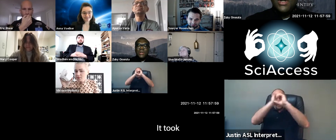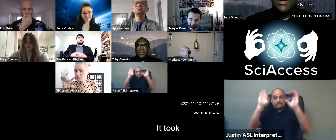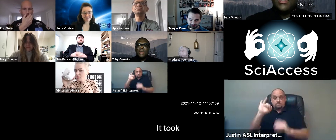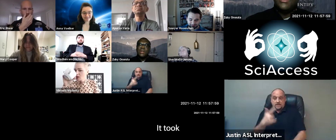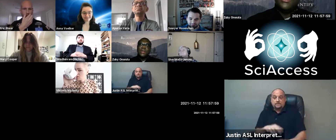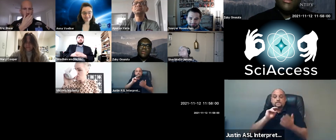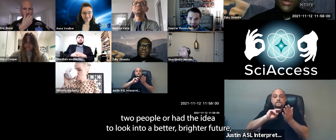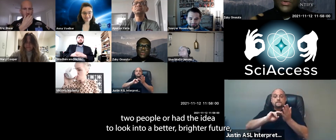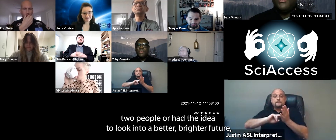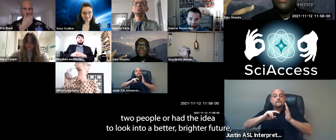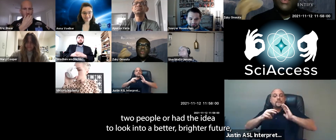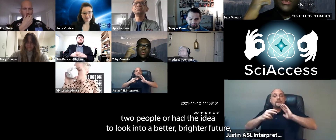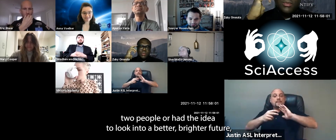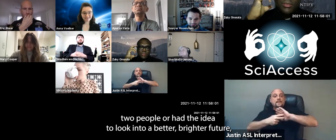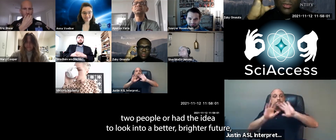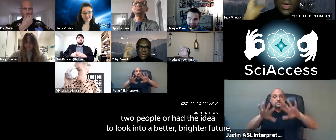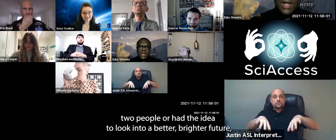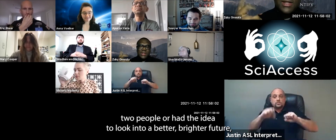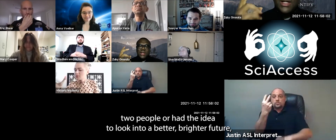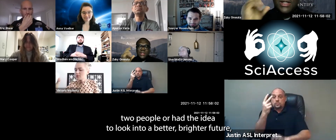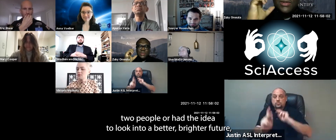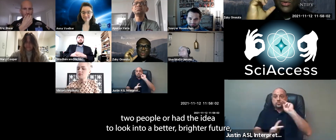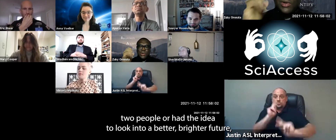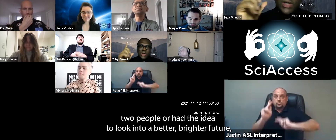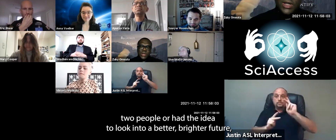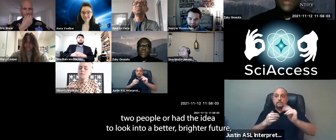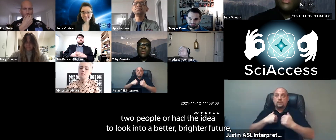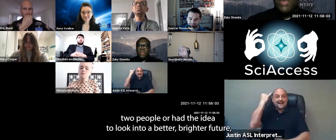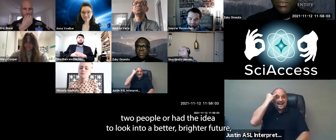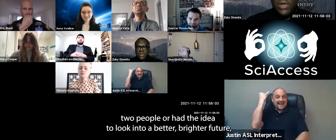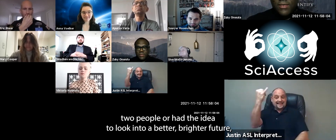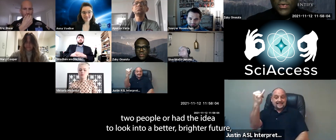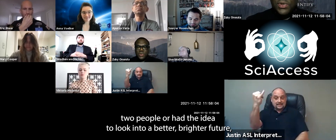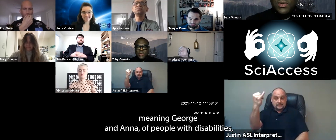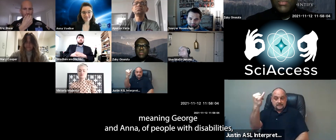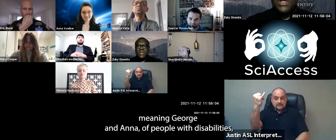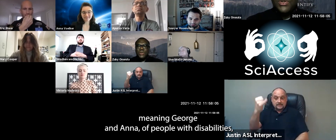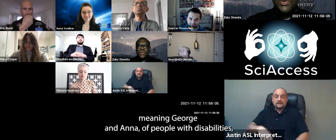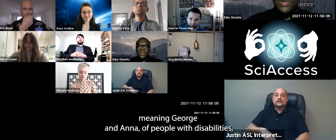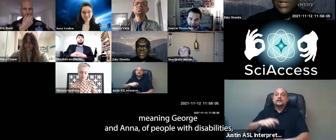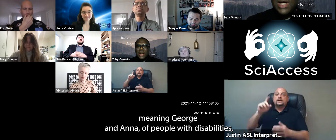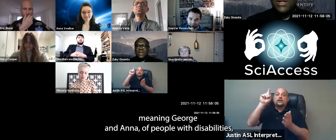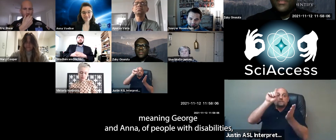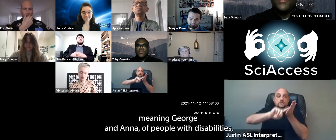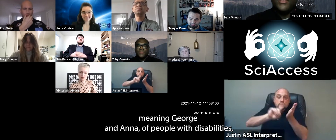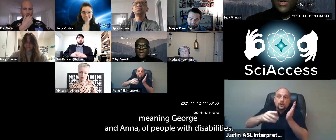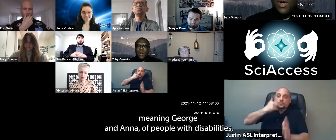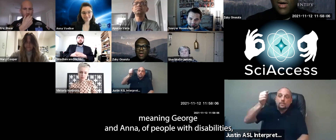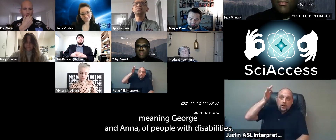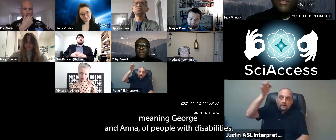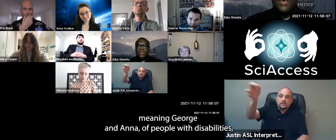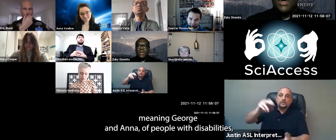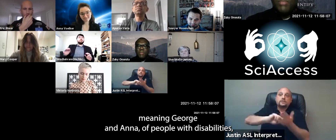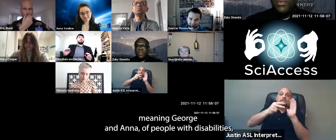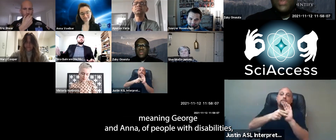took two people who had the idea to look into a better, brighter future, meaning George and Anna,